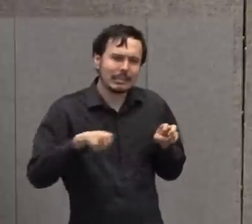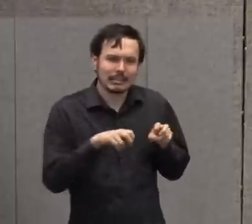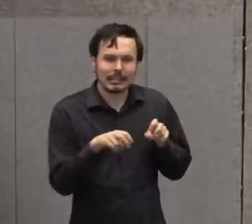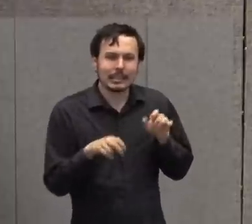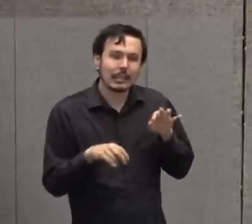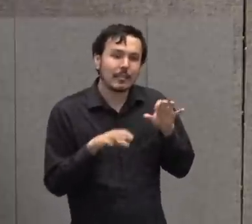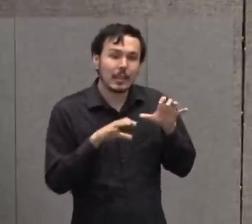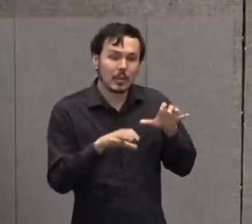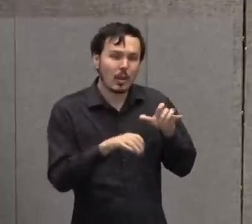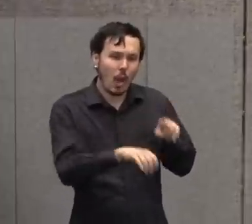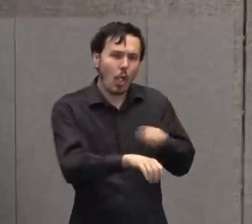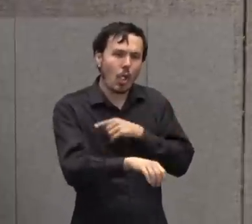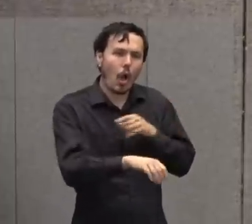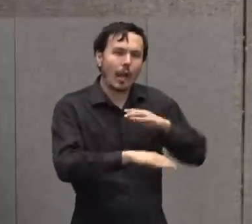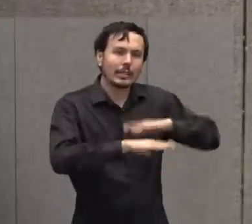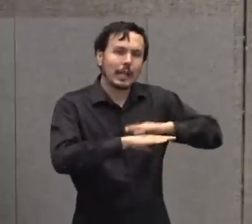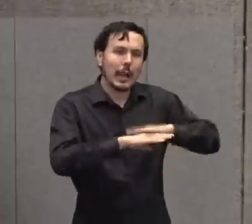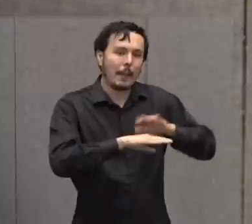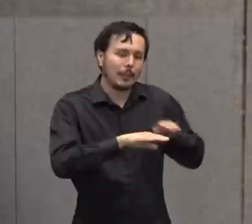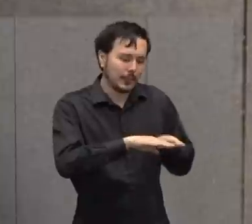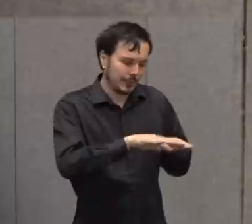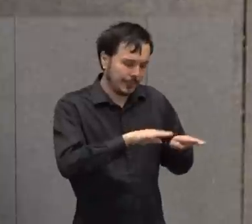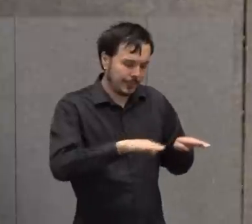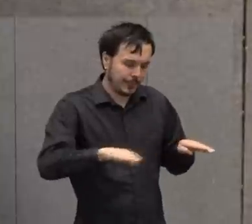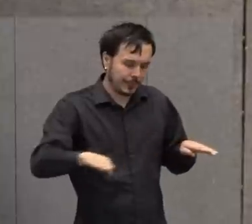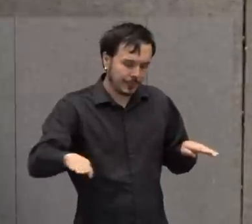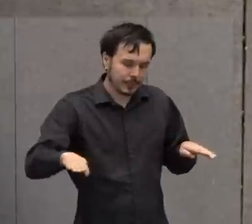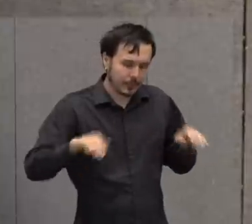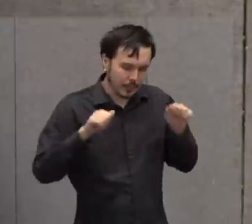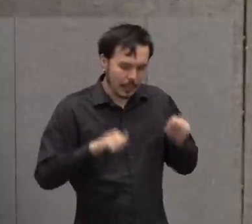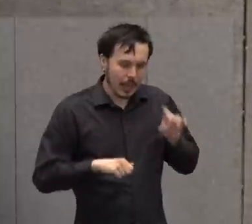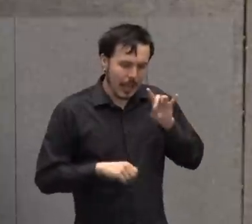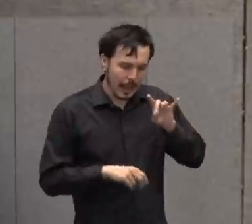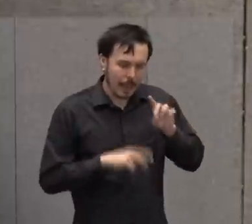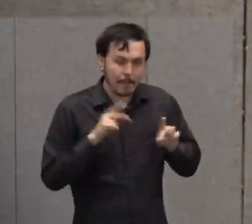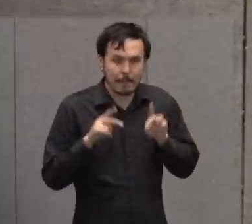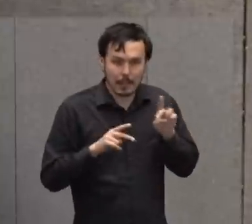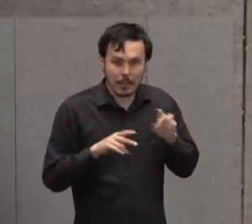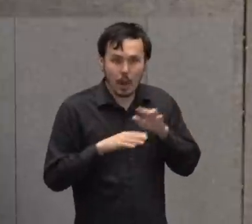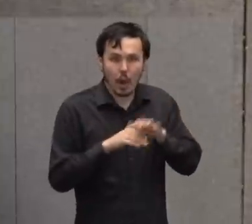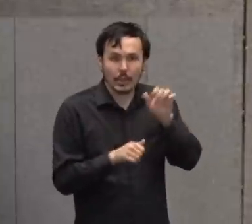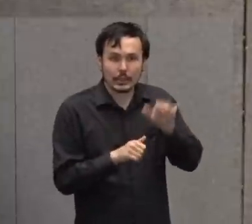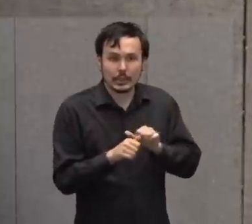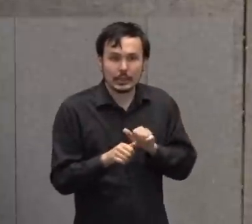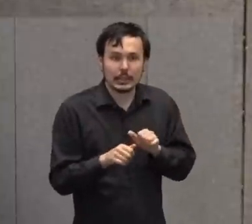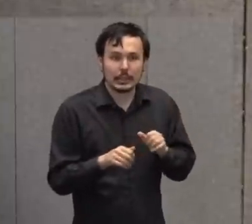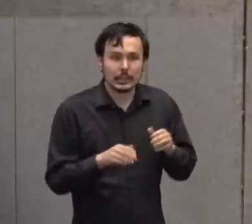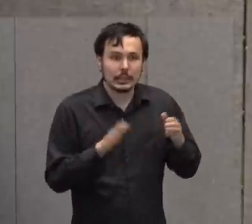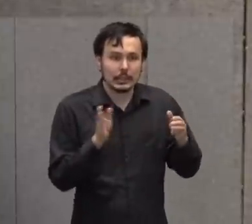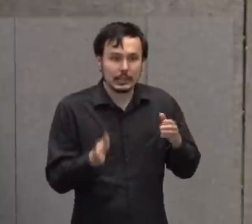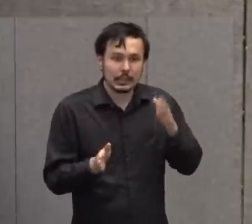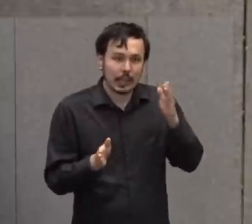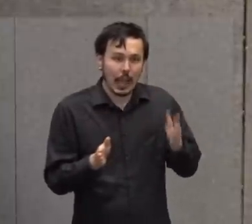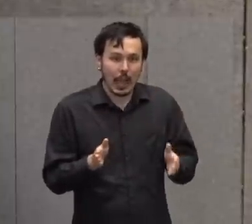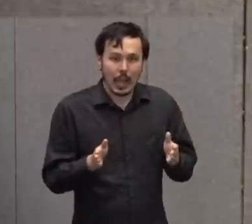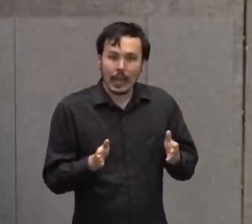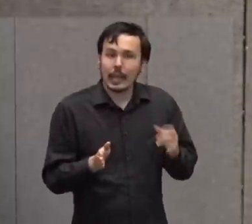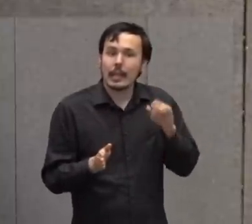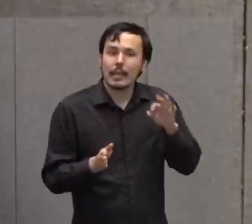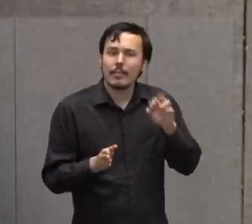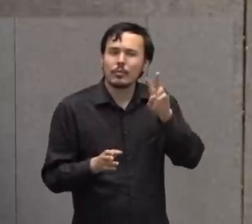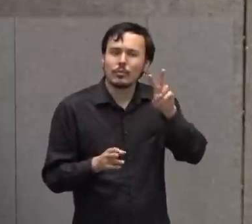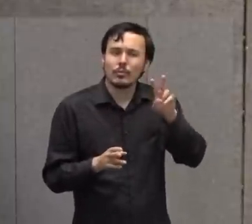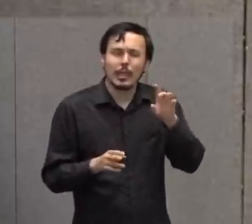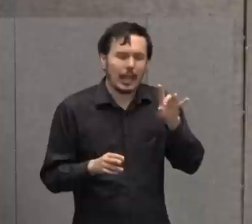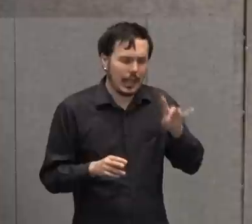long arrangement? Because they can get 8 people on each side if there's 8 tables, right? And 8 and 8